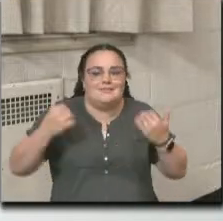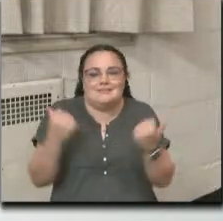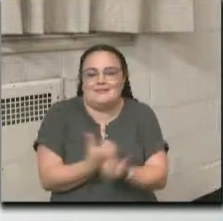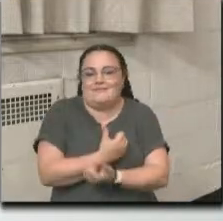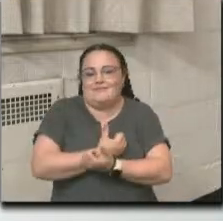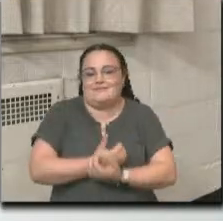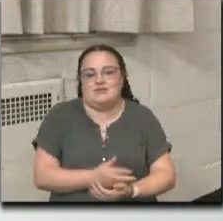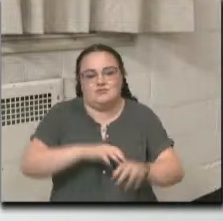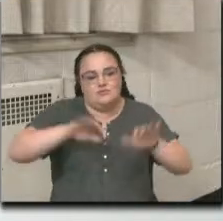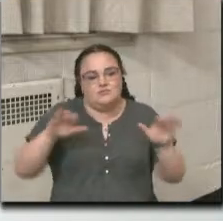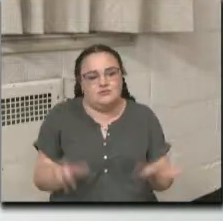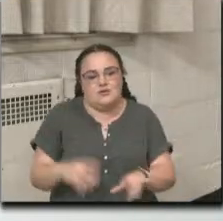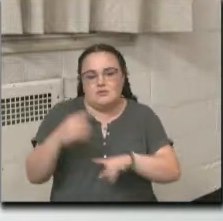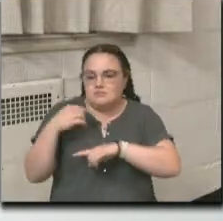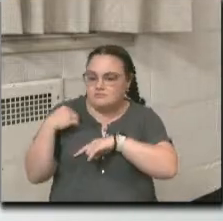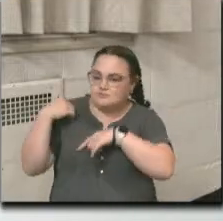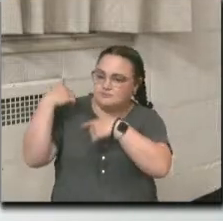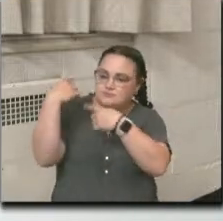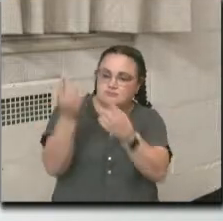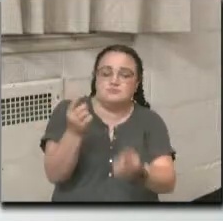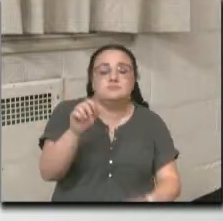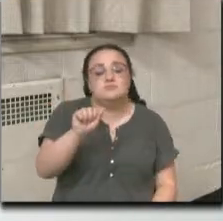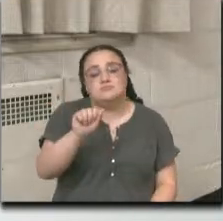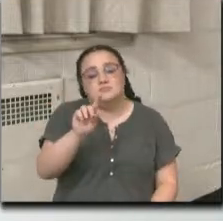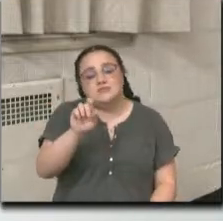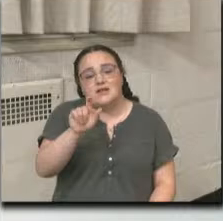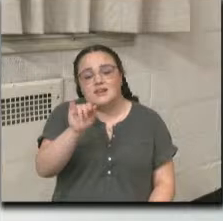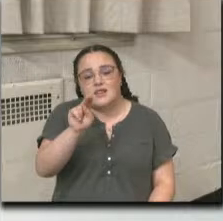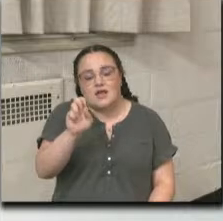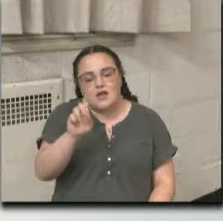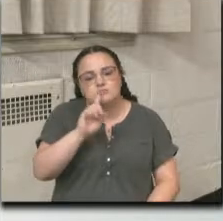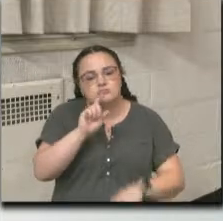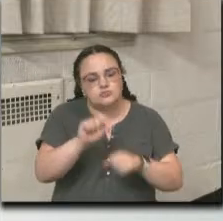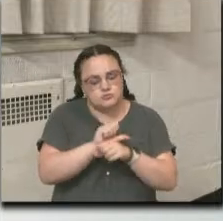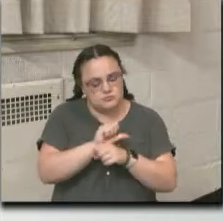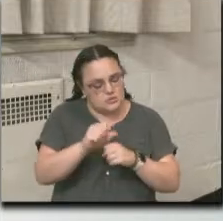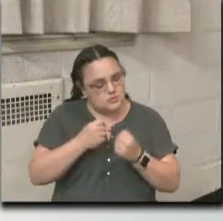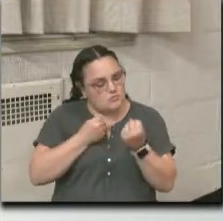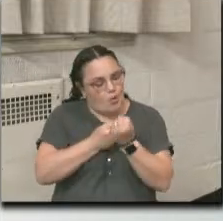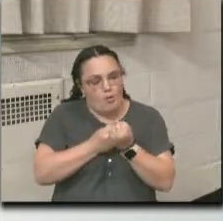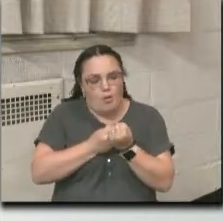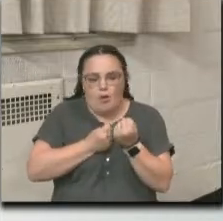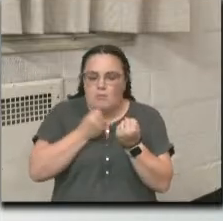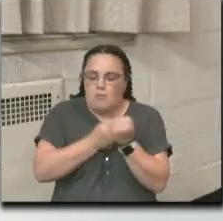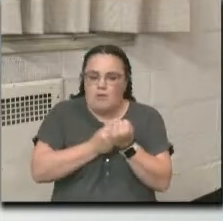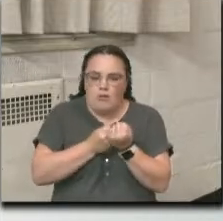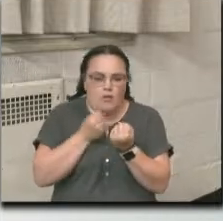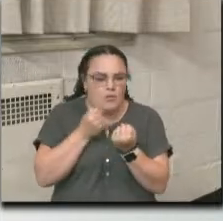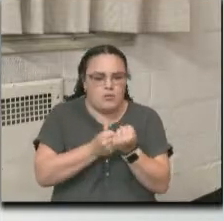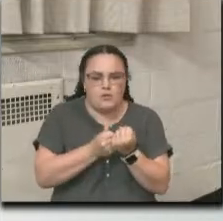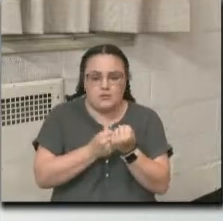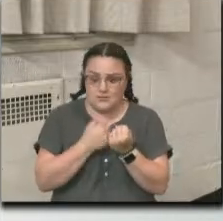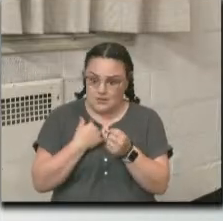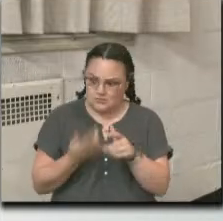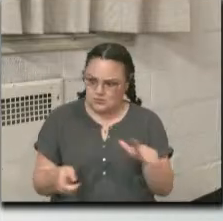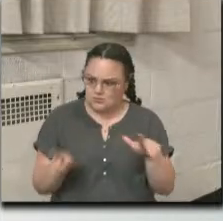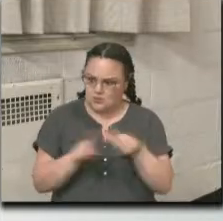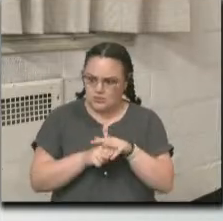me. Miss Adeline, you have been my rock since I came. And you